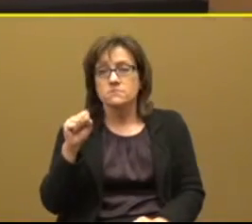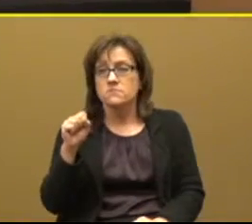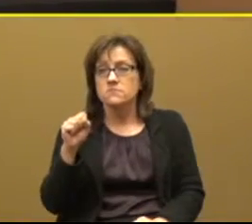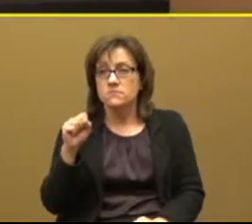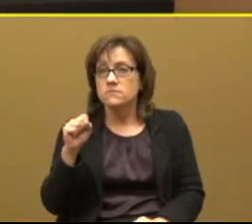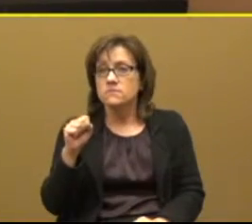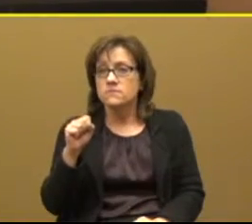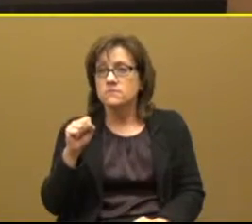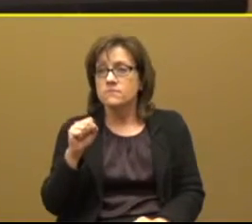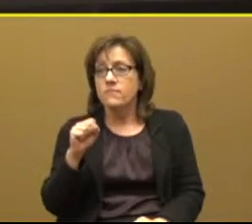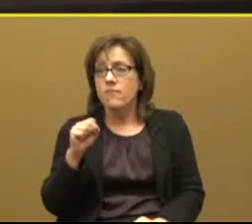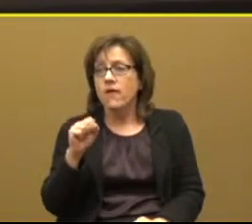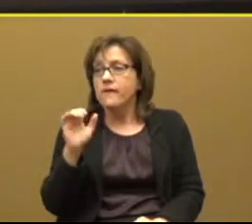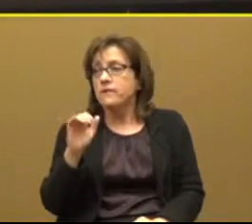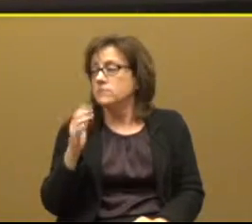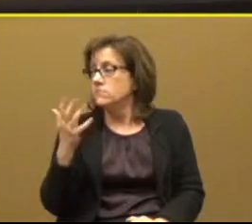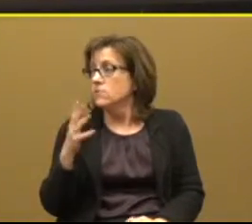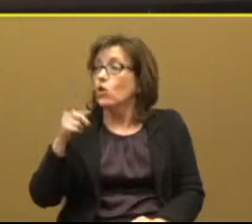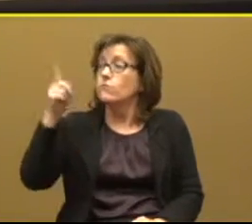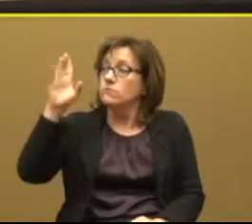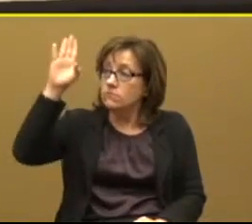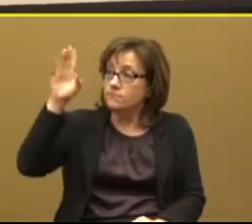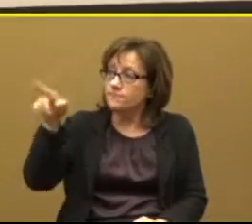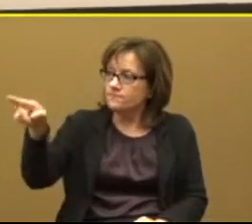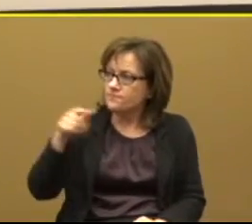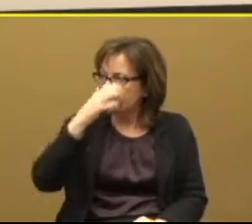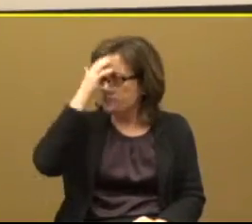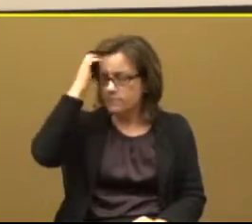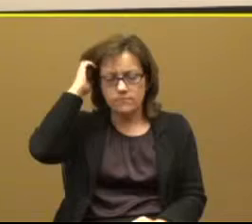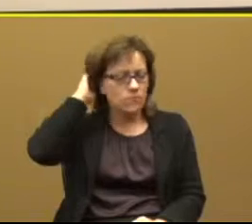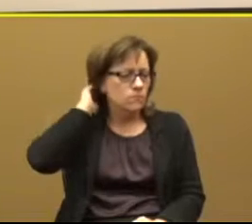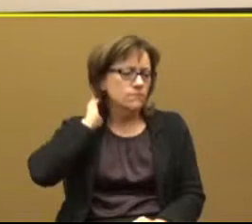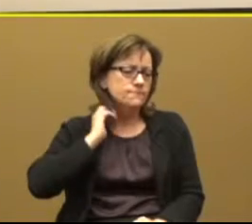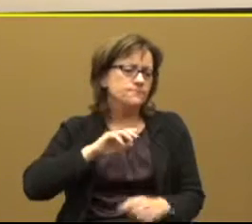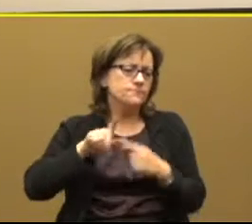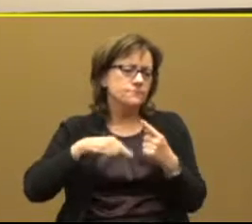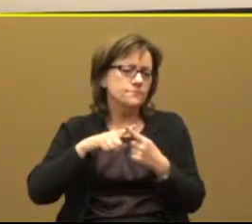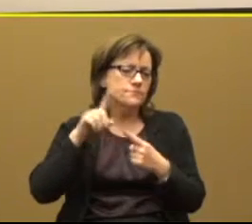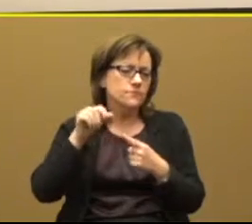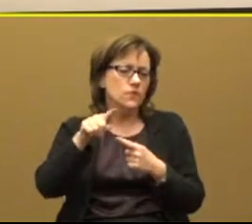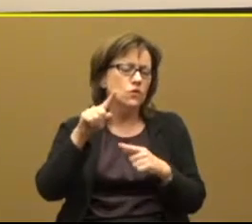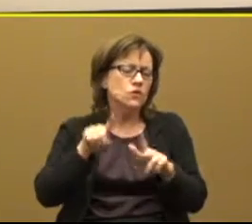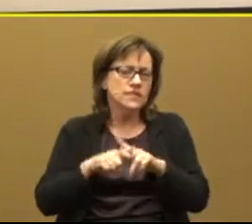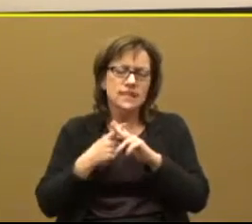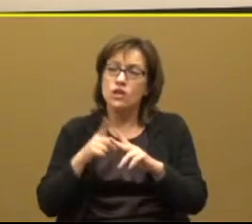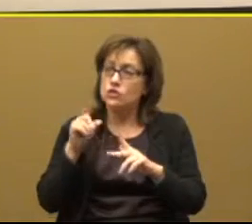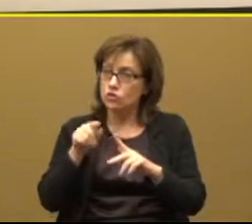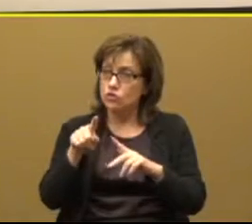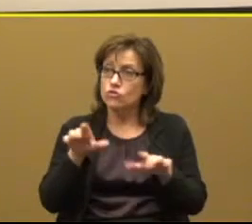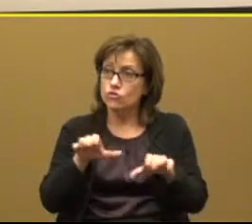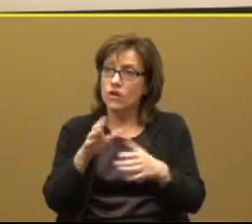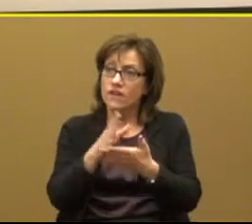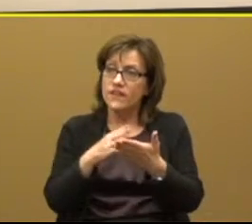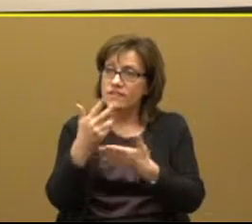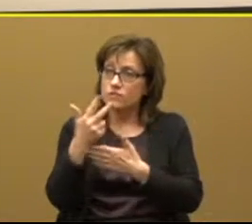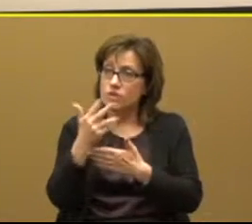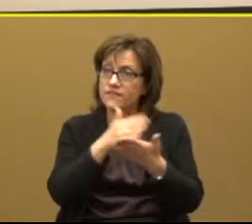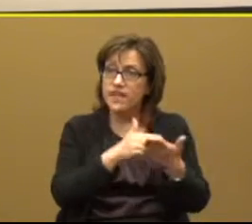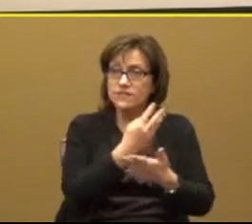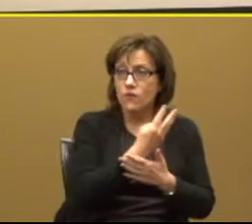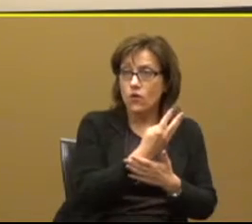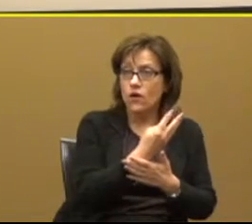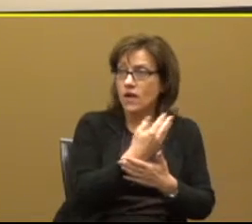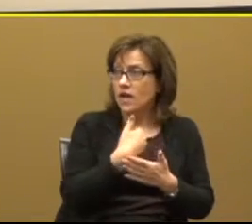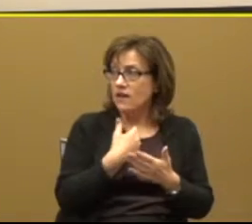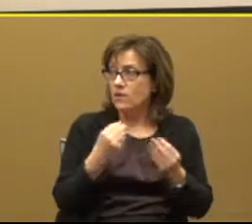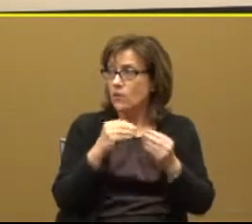Okay, that's one, and the, oh, sorry, yes. When do you start, do you do in phase 3 or phase 4 when you start having